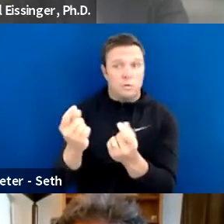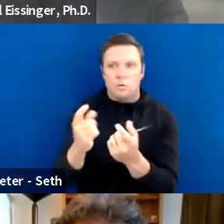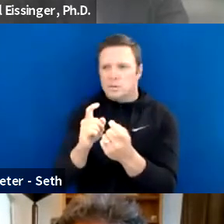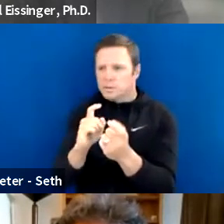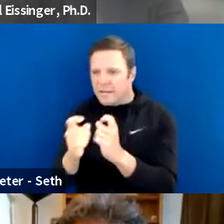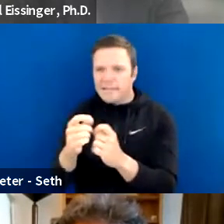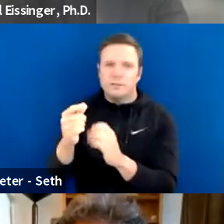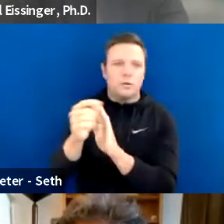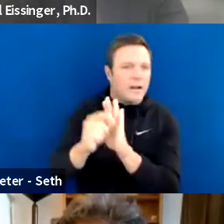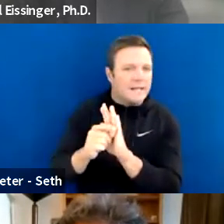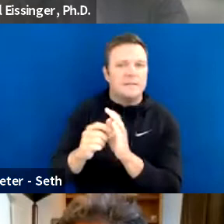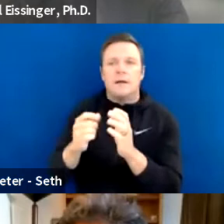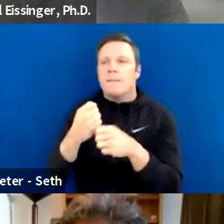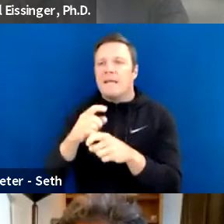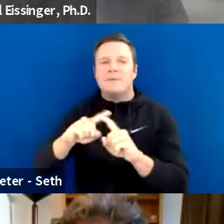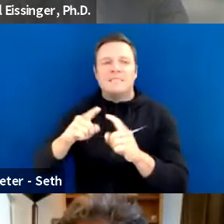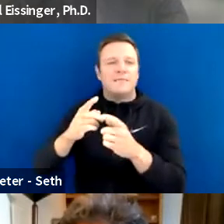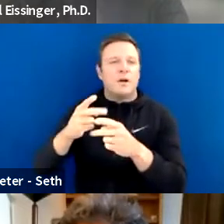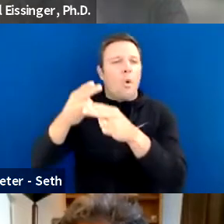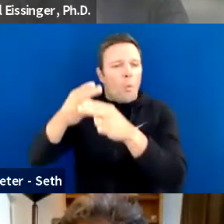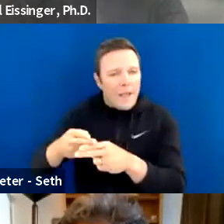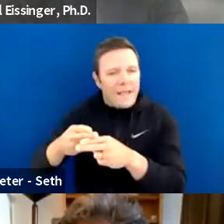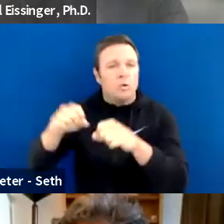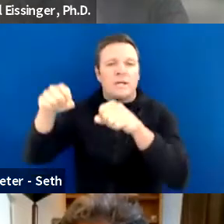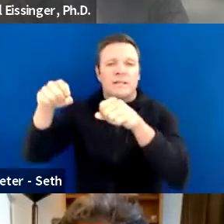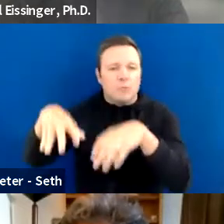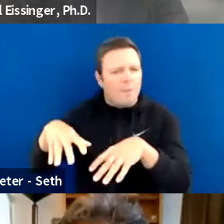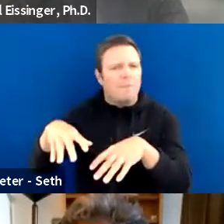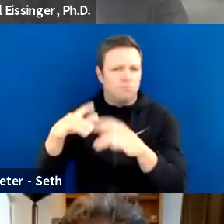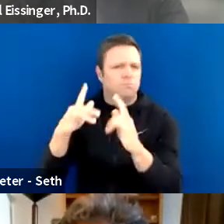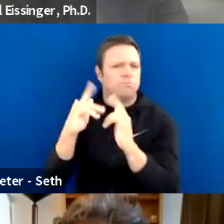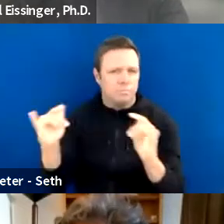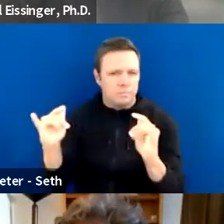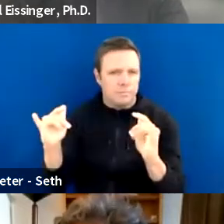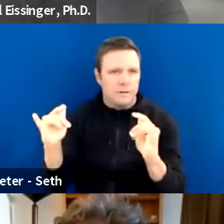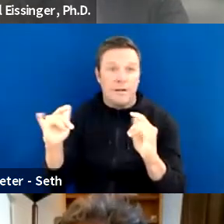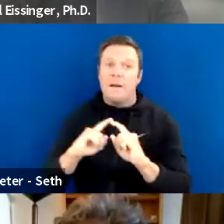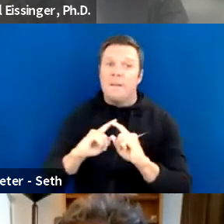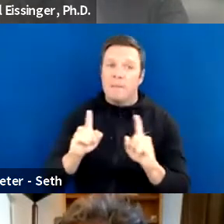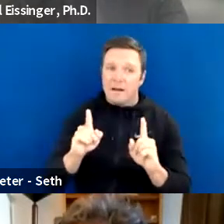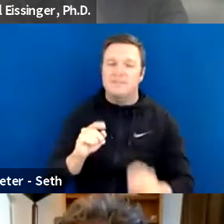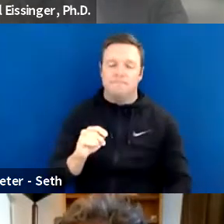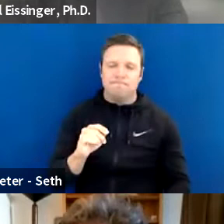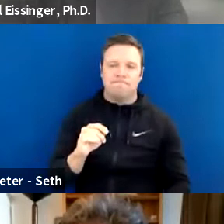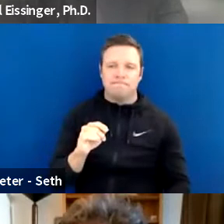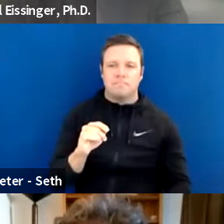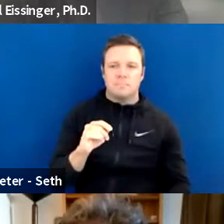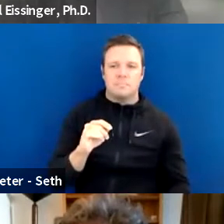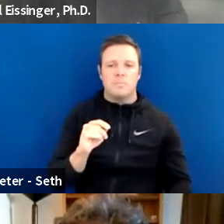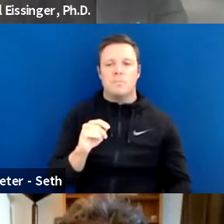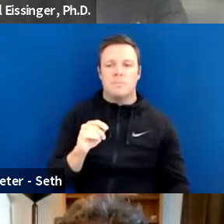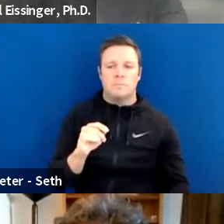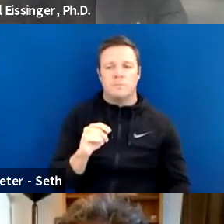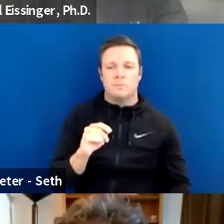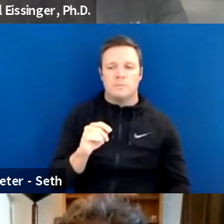can drop, you know, a grade, you can do all these kinds of things. So what we have for the first